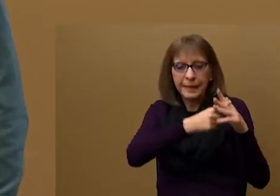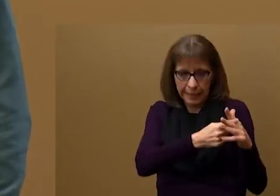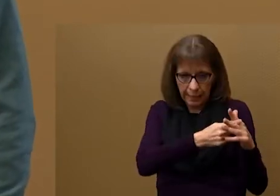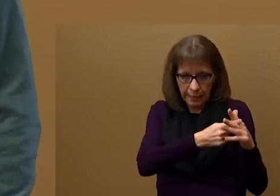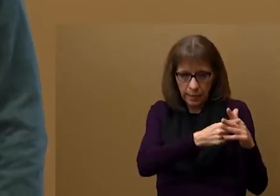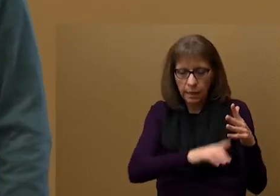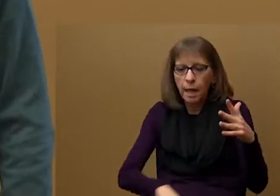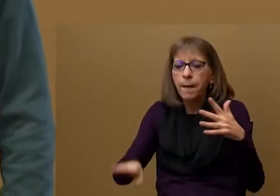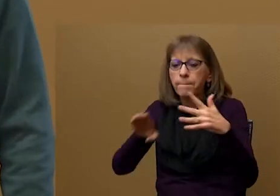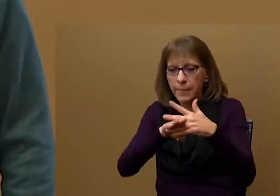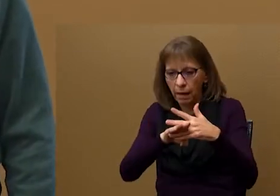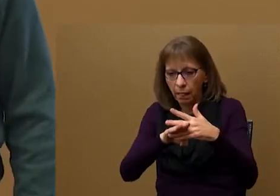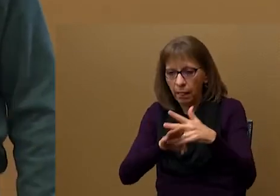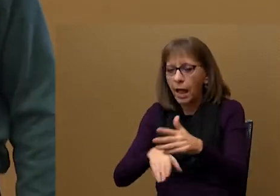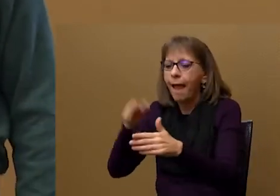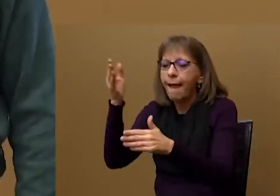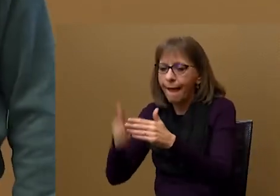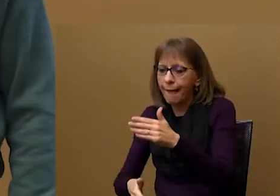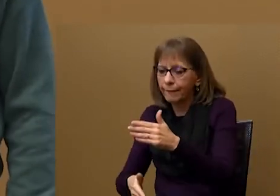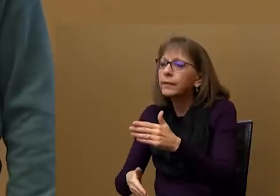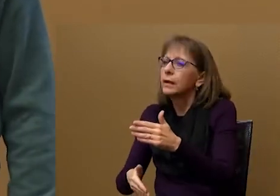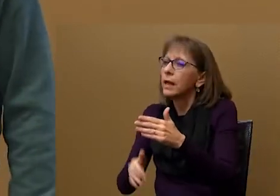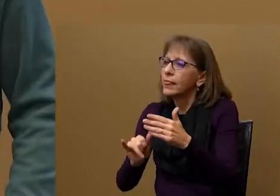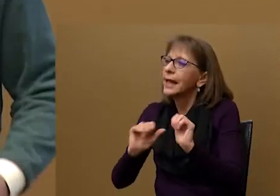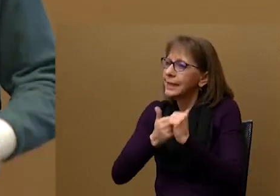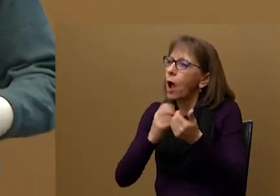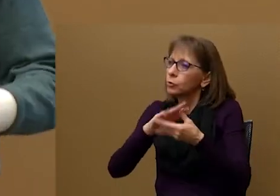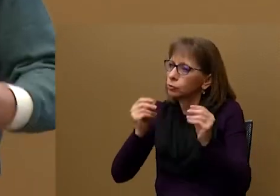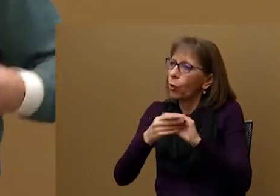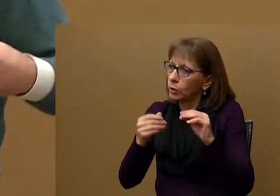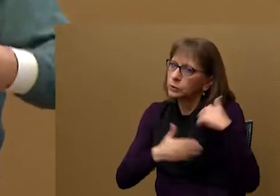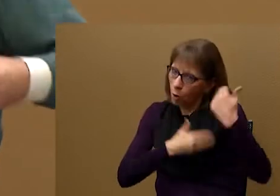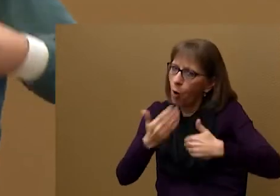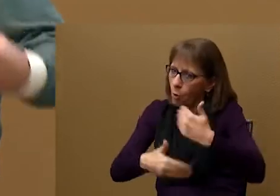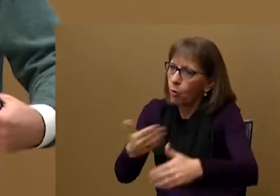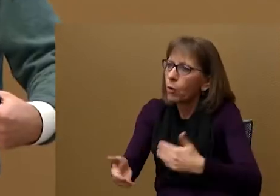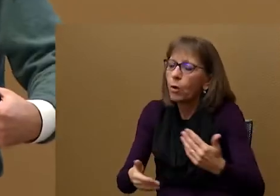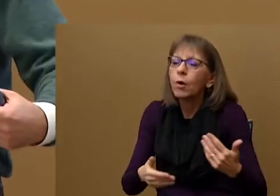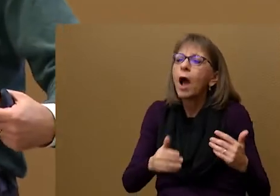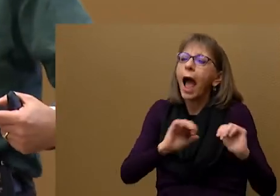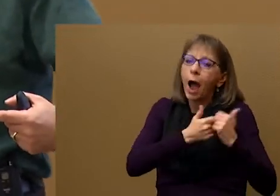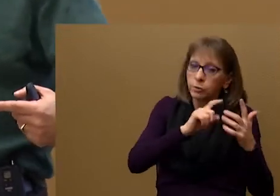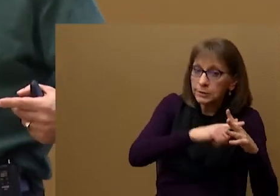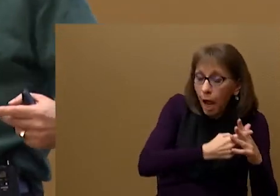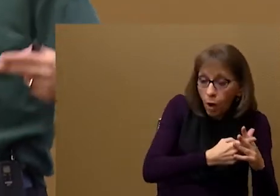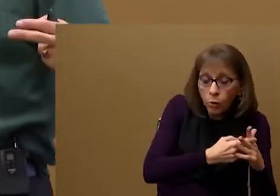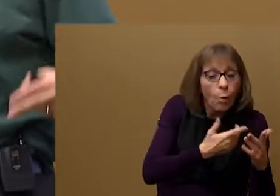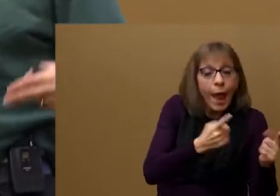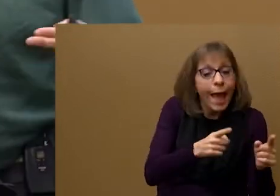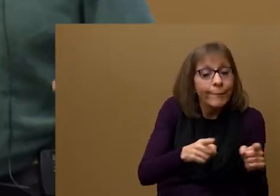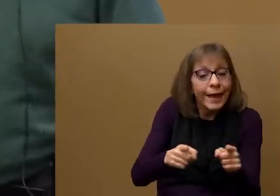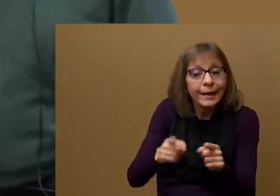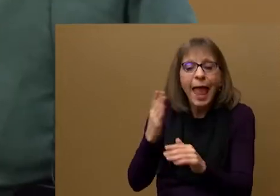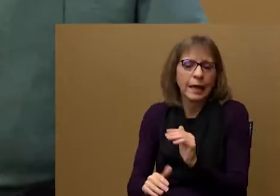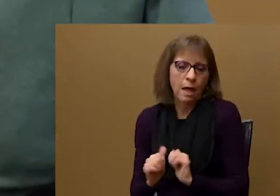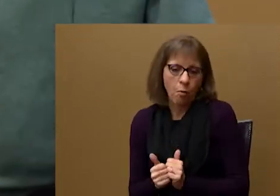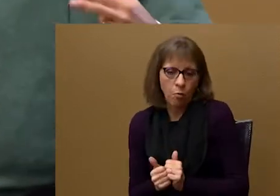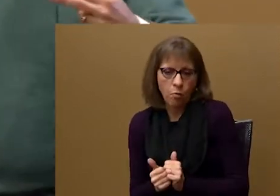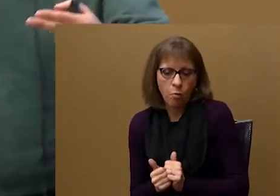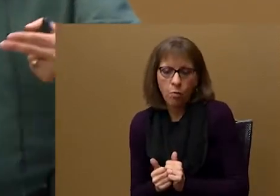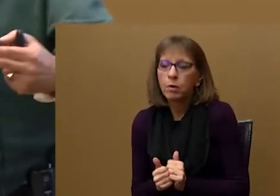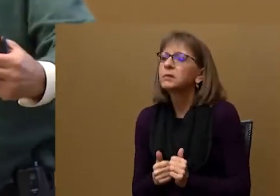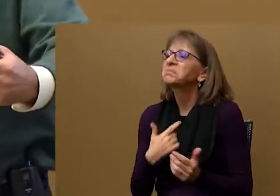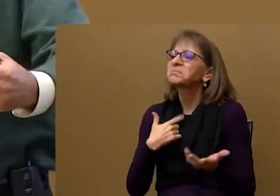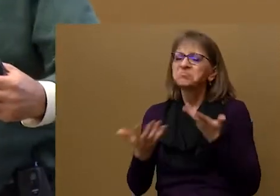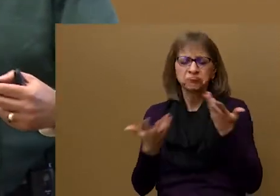story with a beginning, a middle, and an end? Which has, because that's how stories are structured. How did it start? What happened?